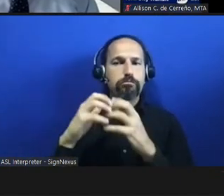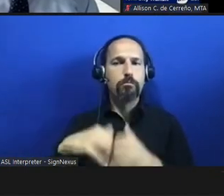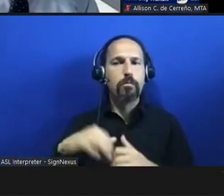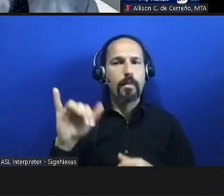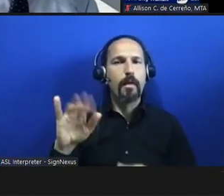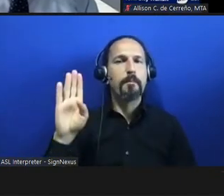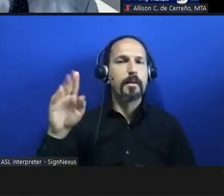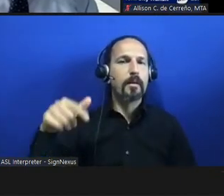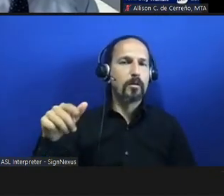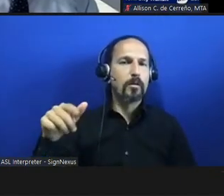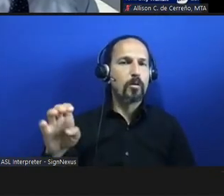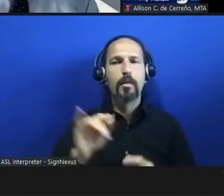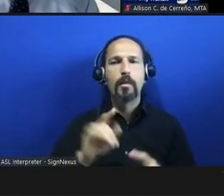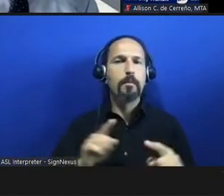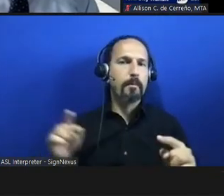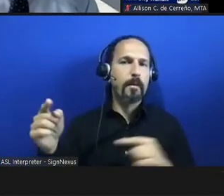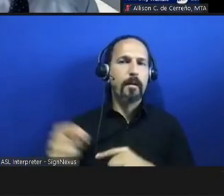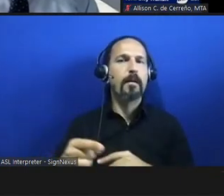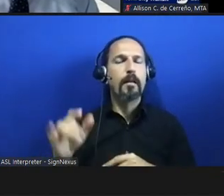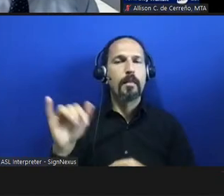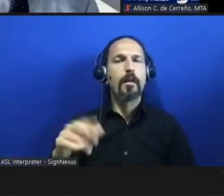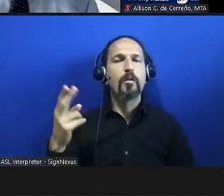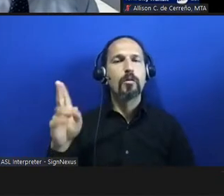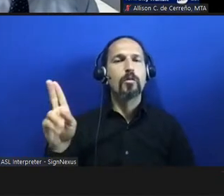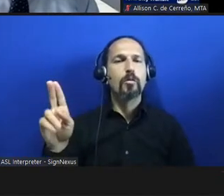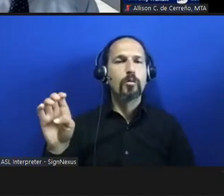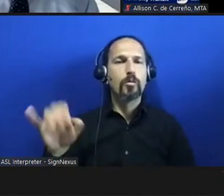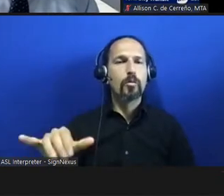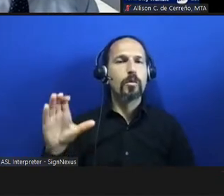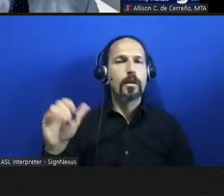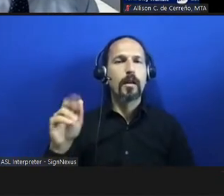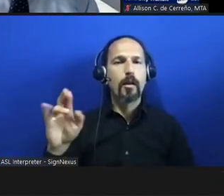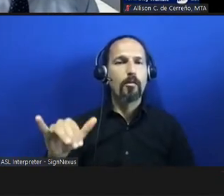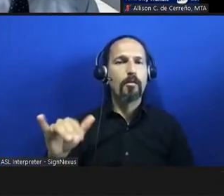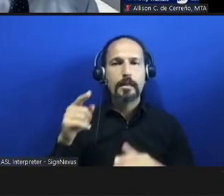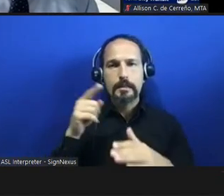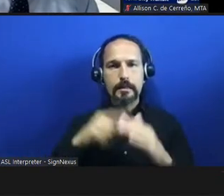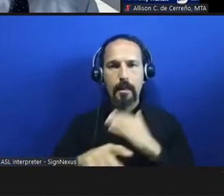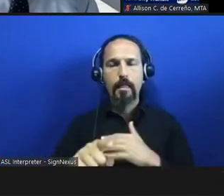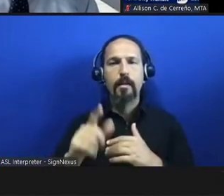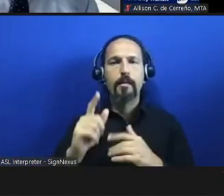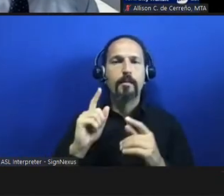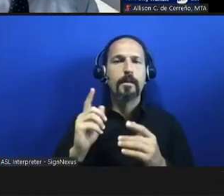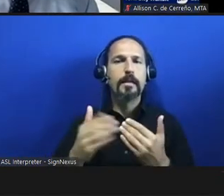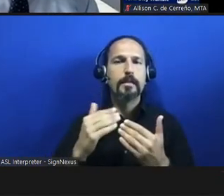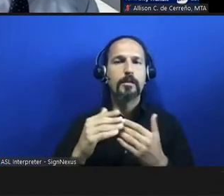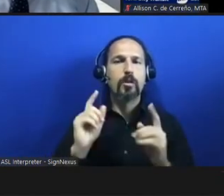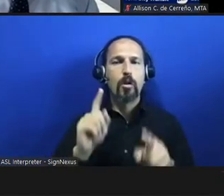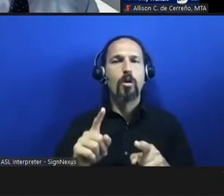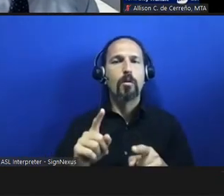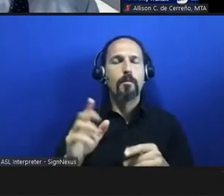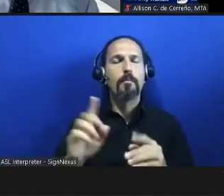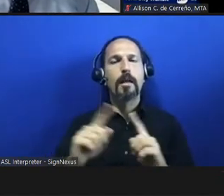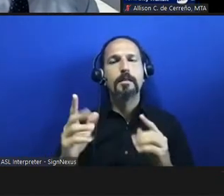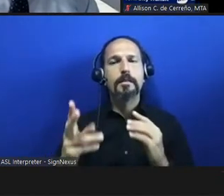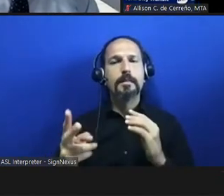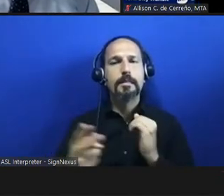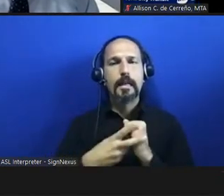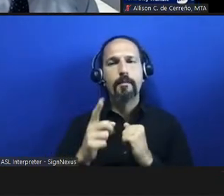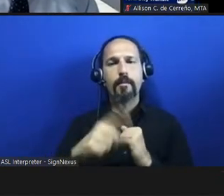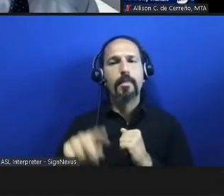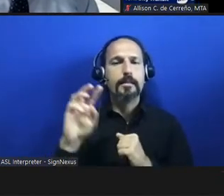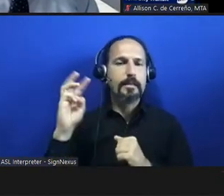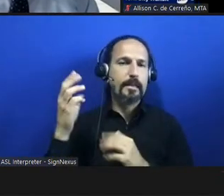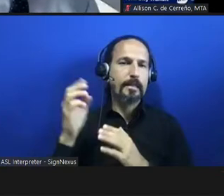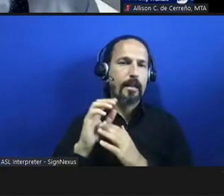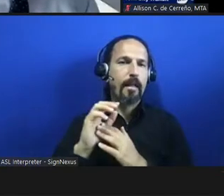the BQE had bypassed the Hugh Carey Tunnel a potentially shorter more efficient route to their destination but saved themselves six